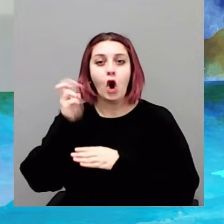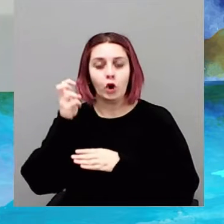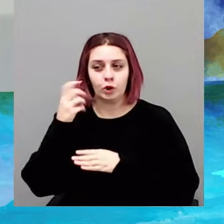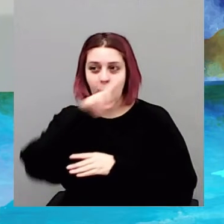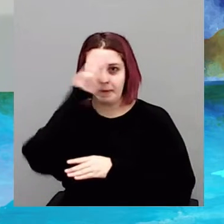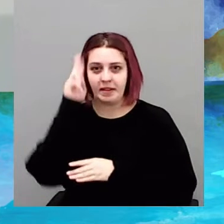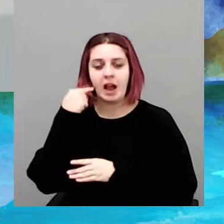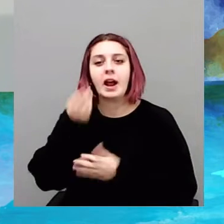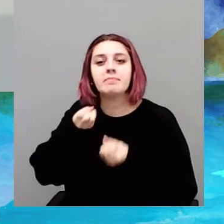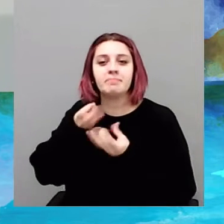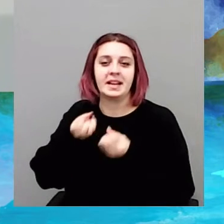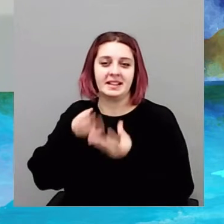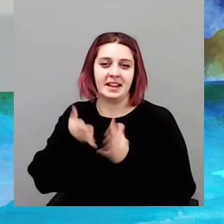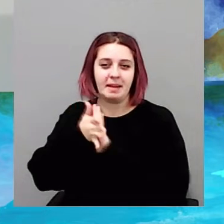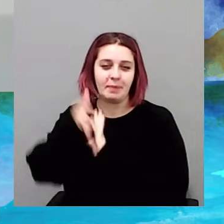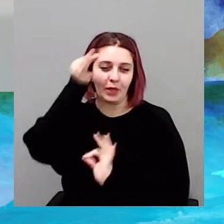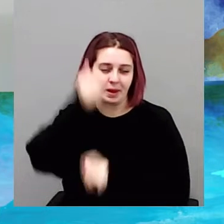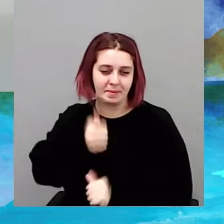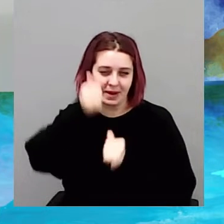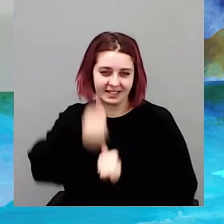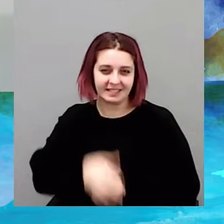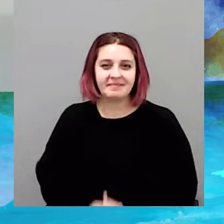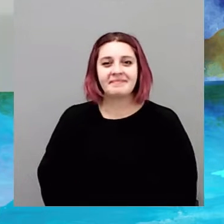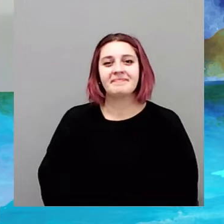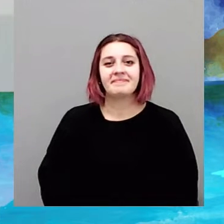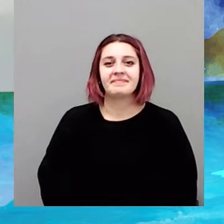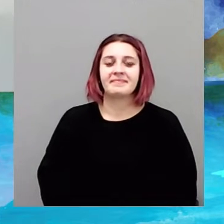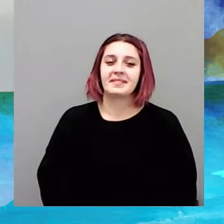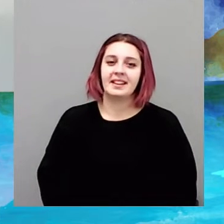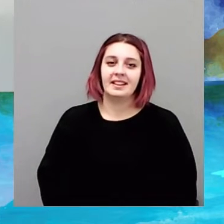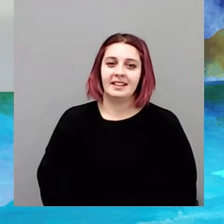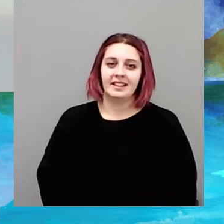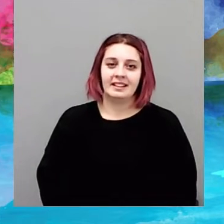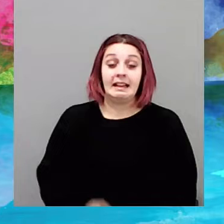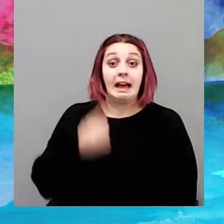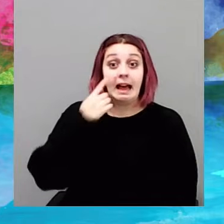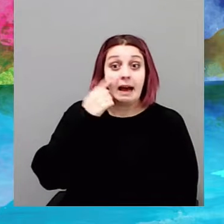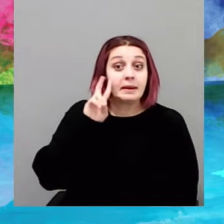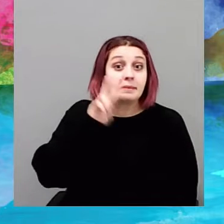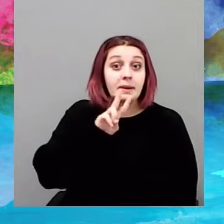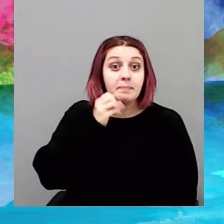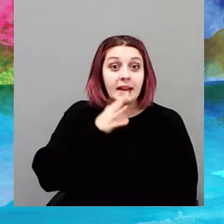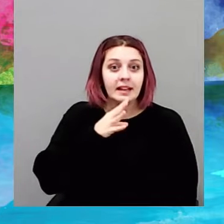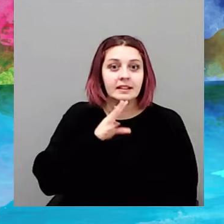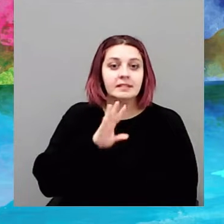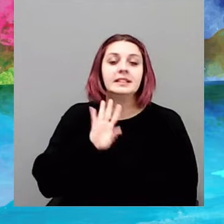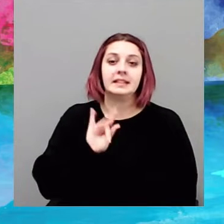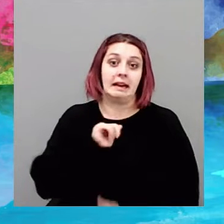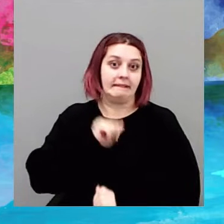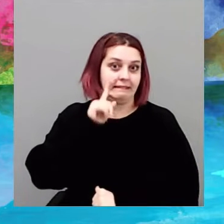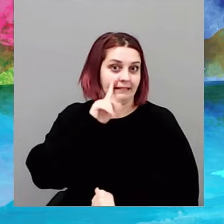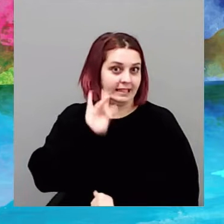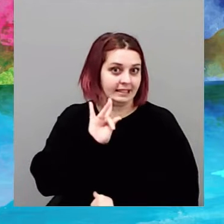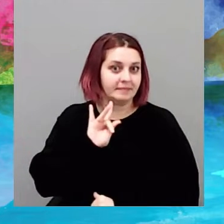group was born. This self-manufacturing or Alto Fabricantes group was formed. I'm going to put